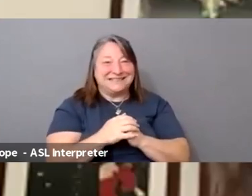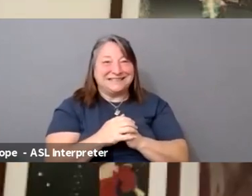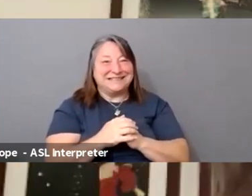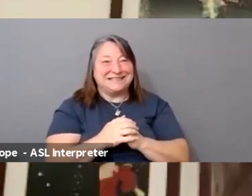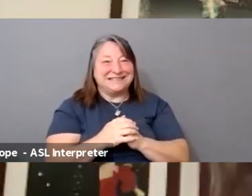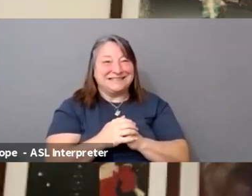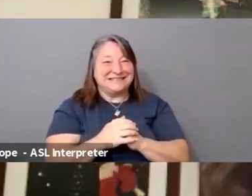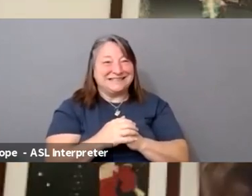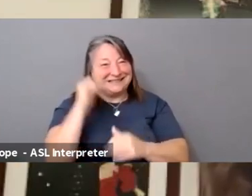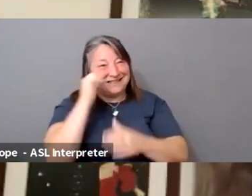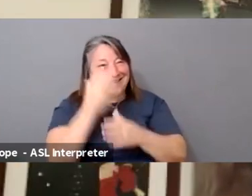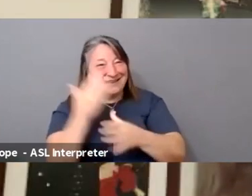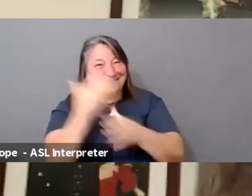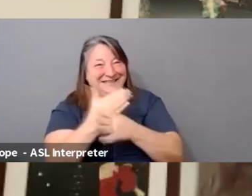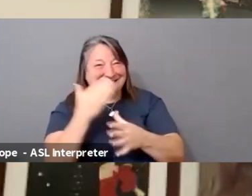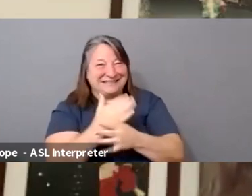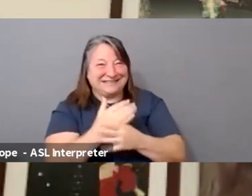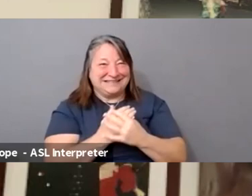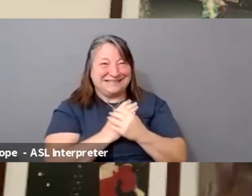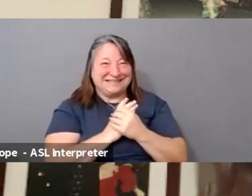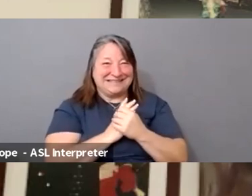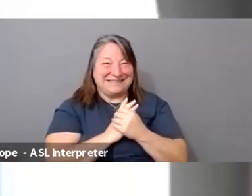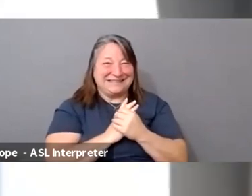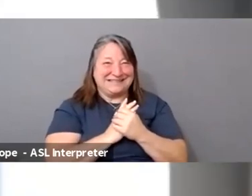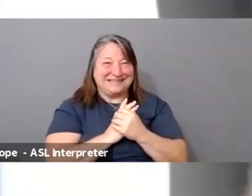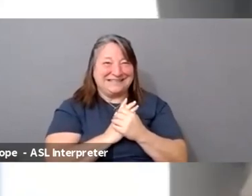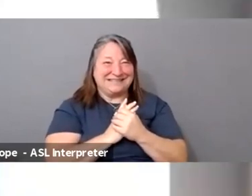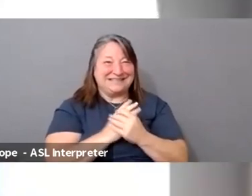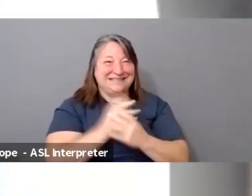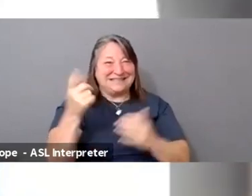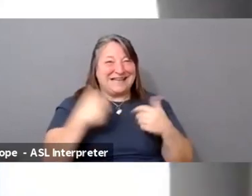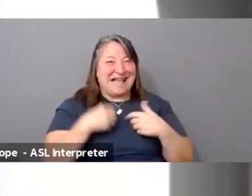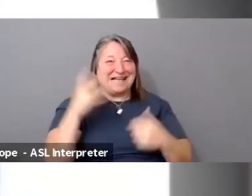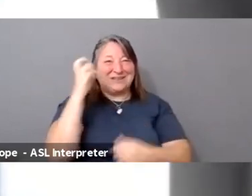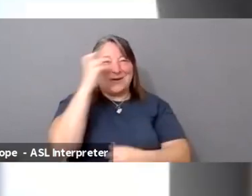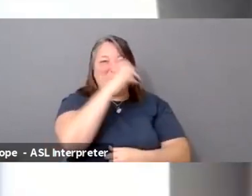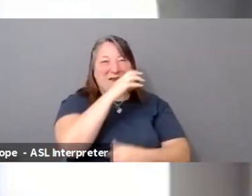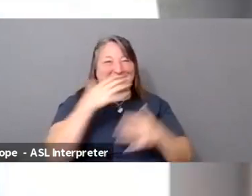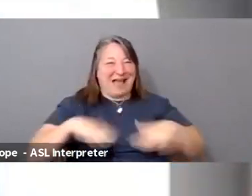So minus. No, she's got a weird outfit.